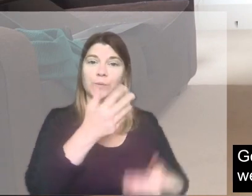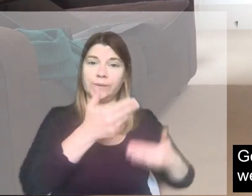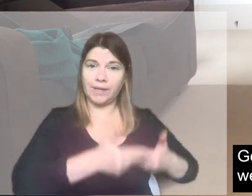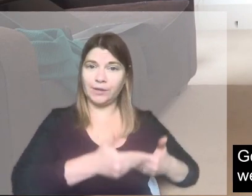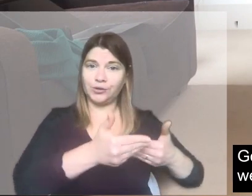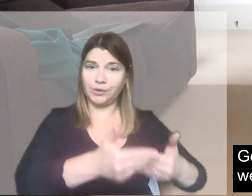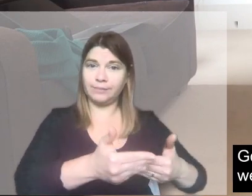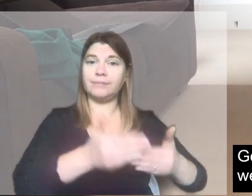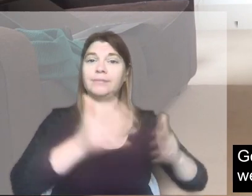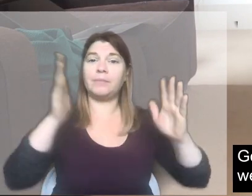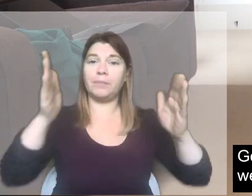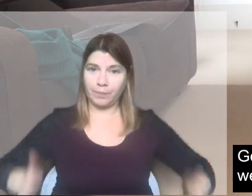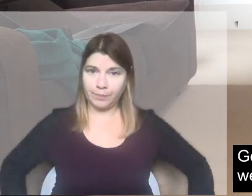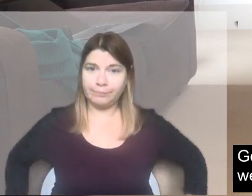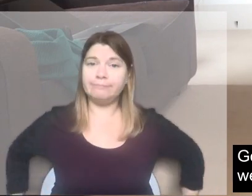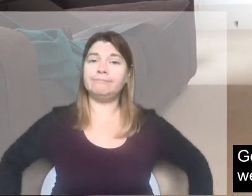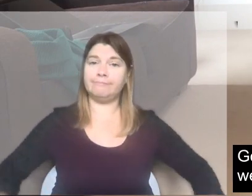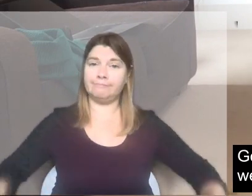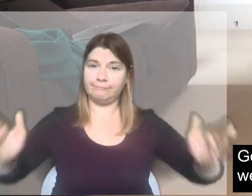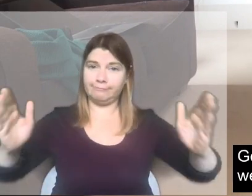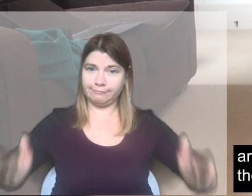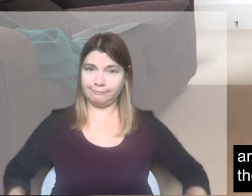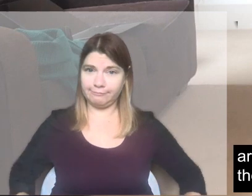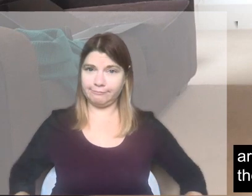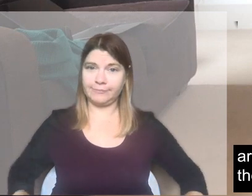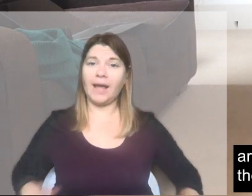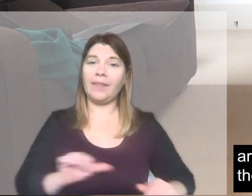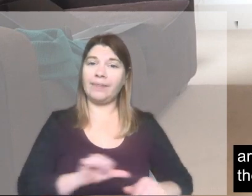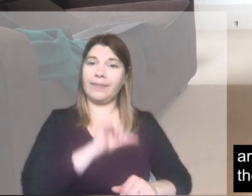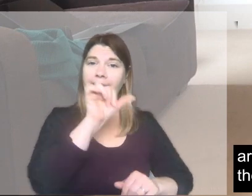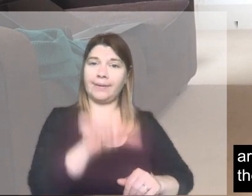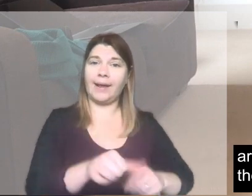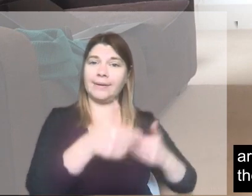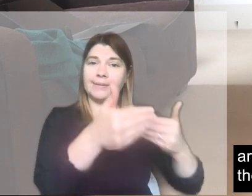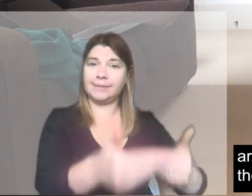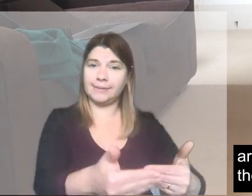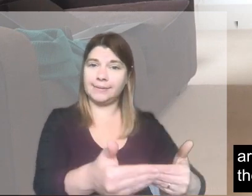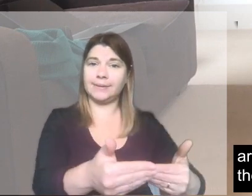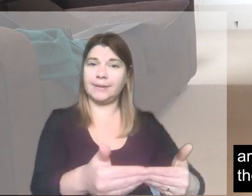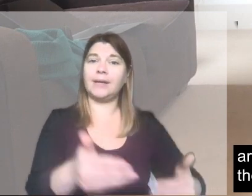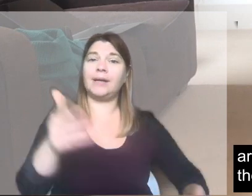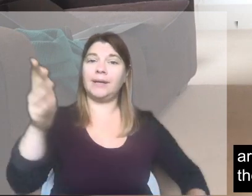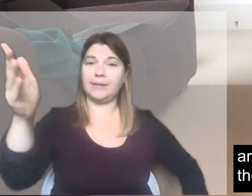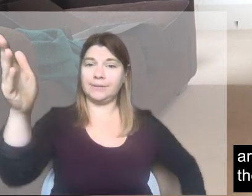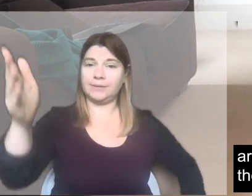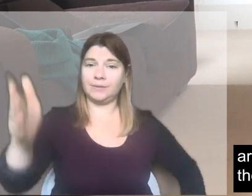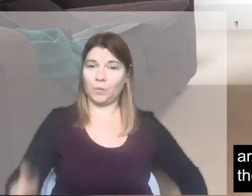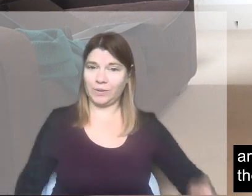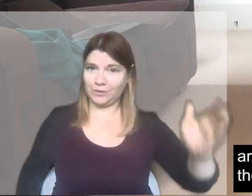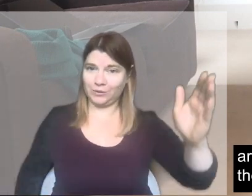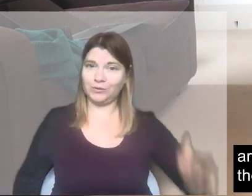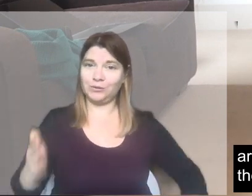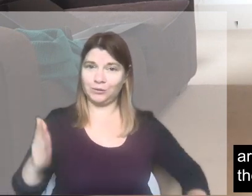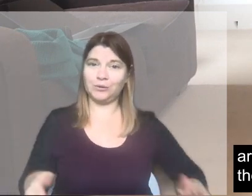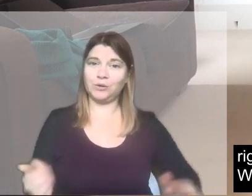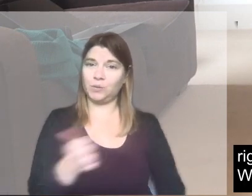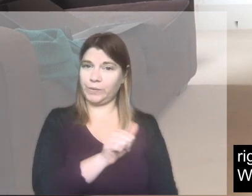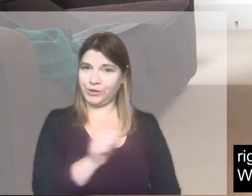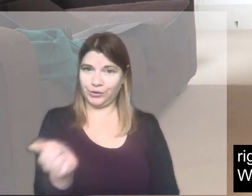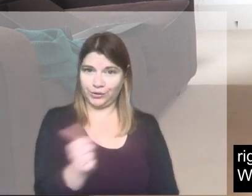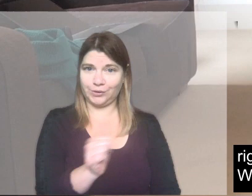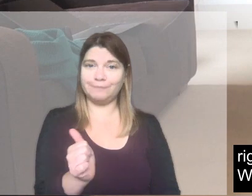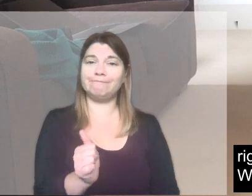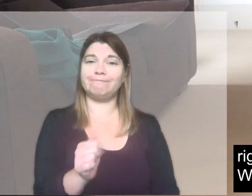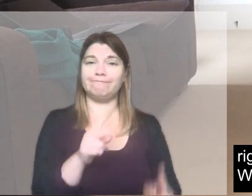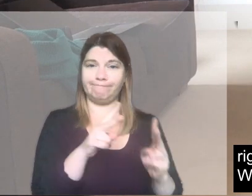So we've got both, where we're swinging two arms at the same time forwards and back. Then we've got switch, where we swing